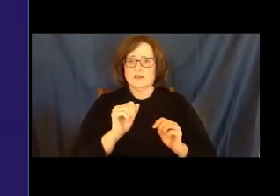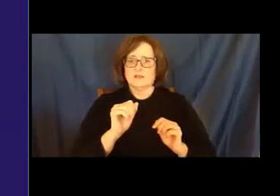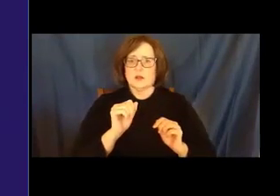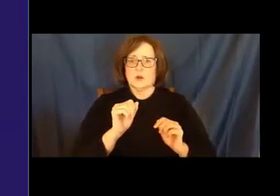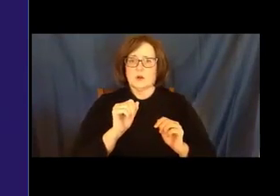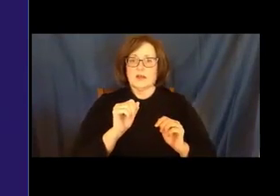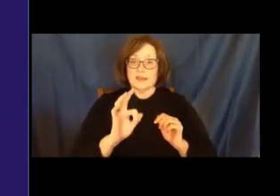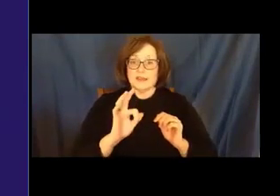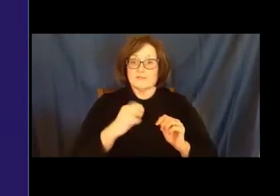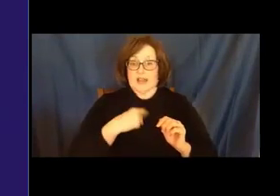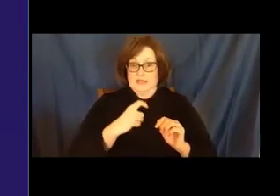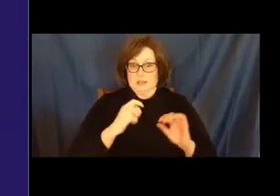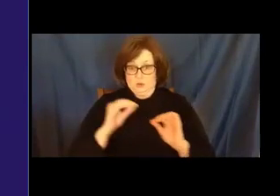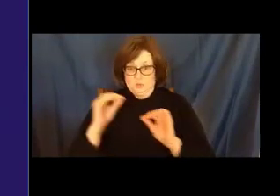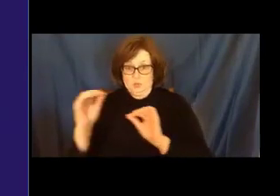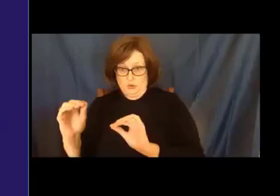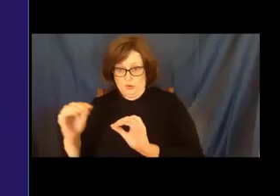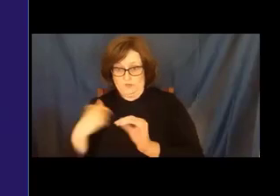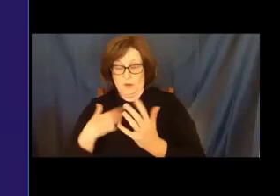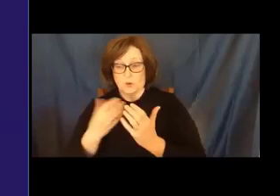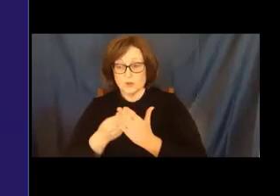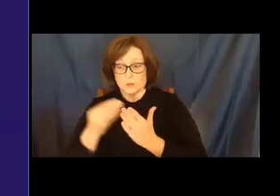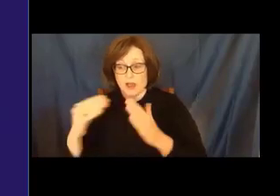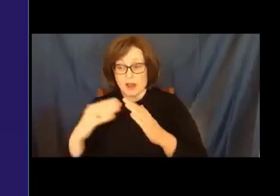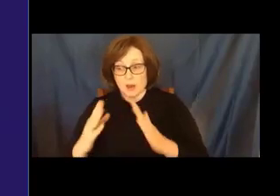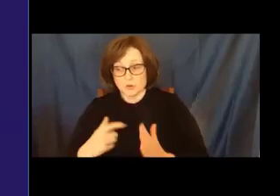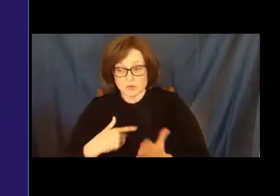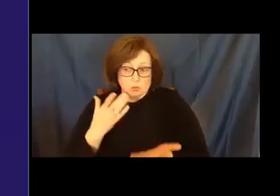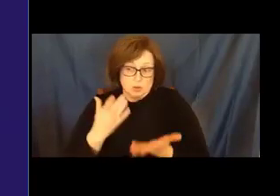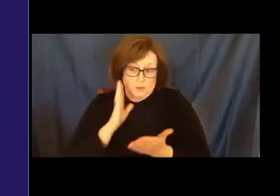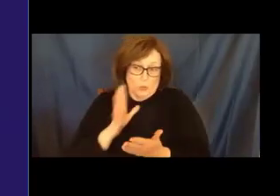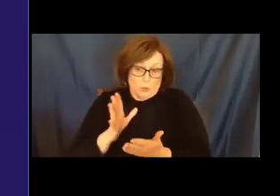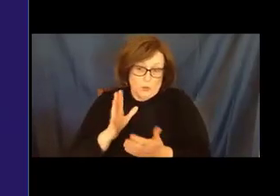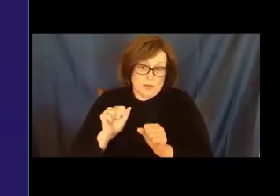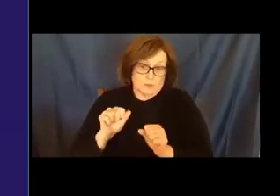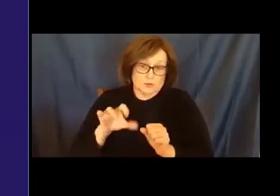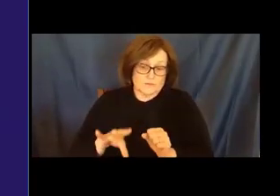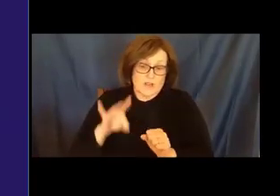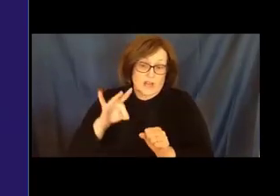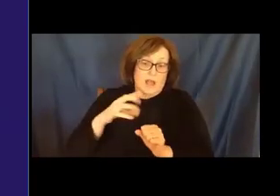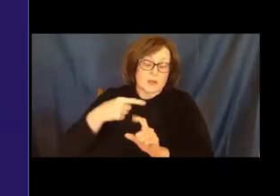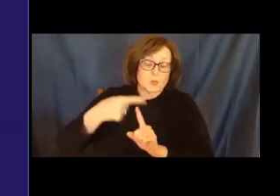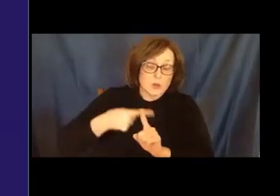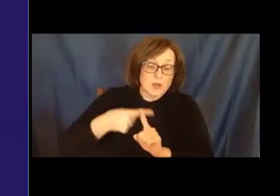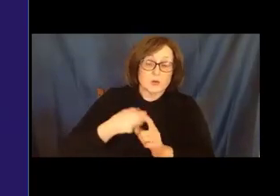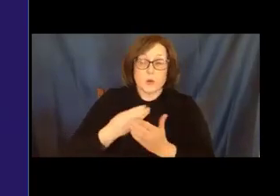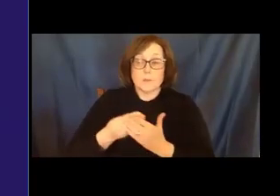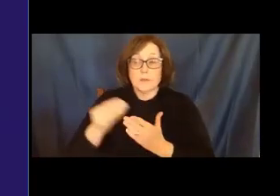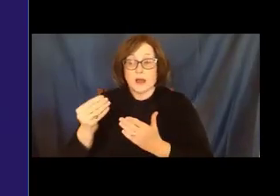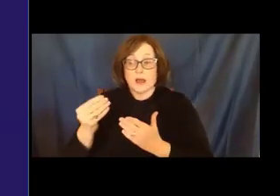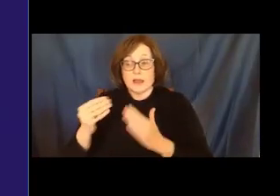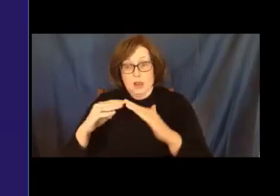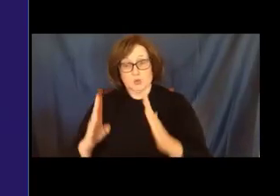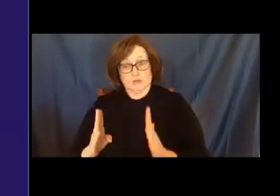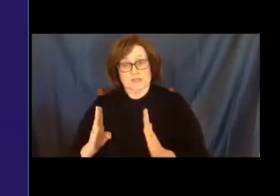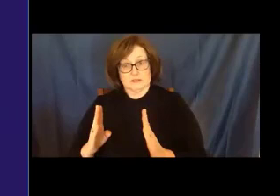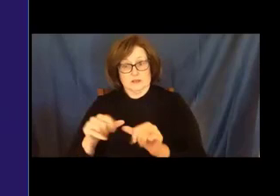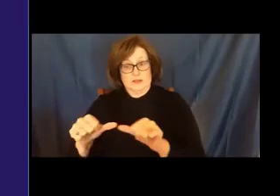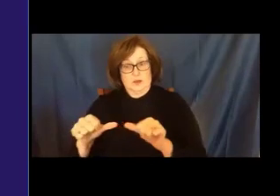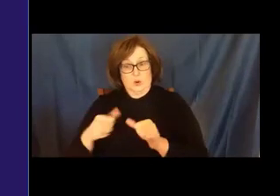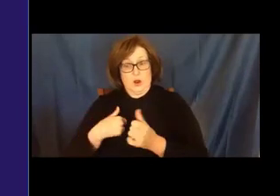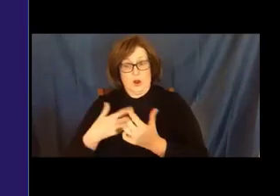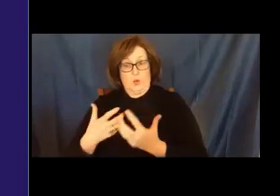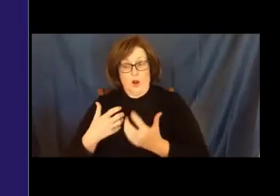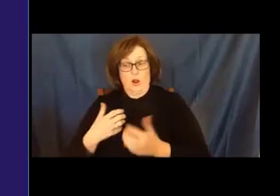or purchasing housing in an area which I can afford and in which I would want to live. I can go shopping alone most of the time,